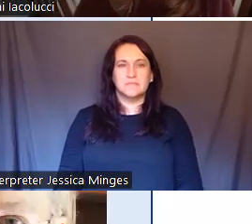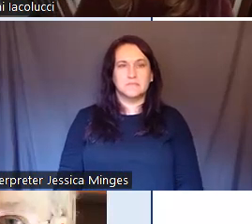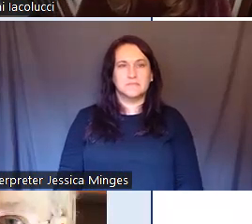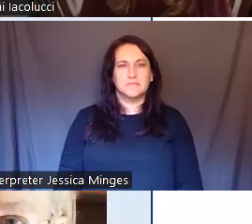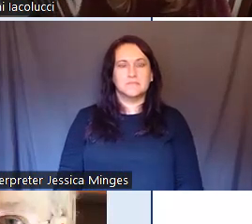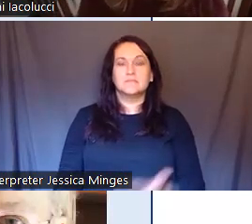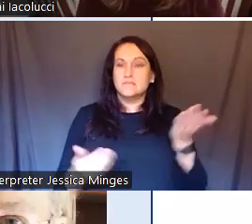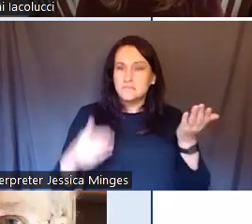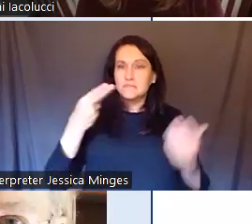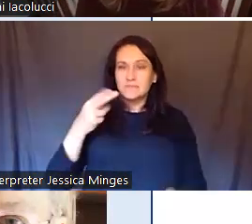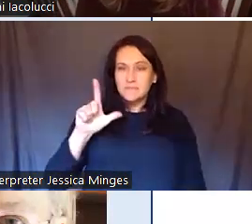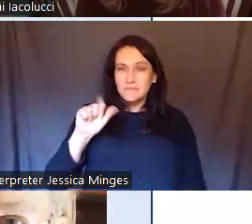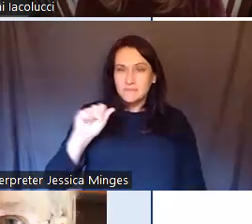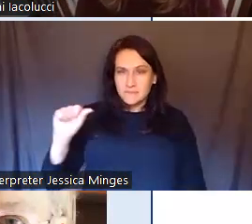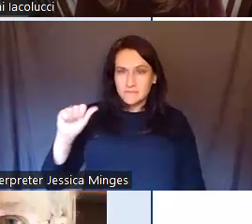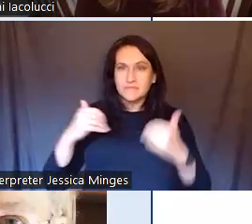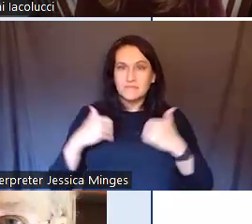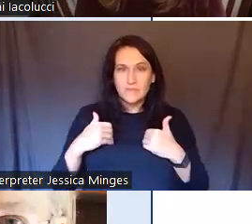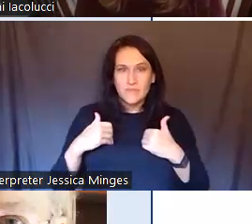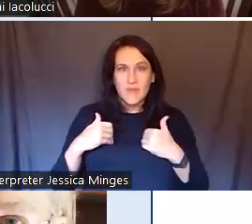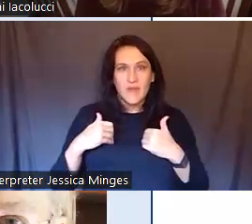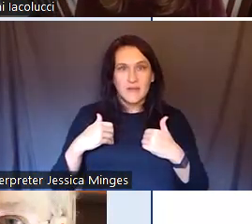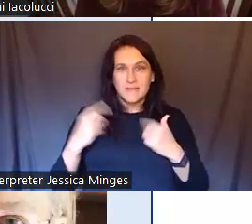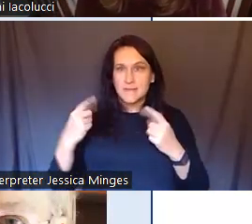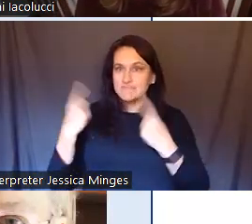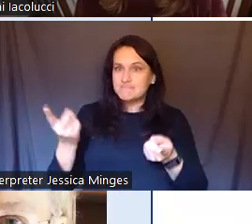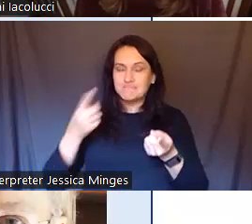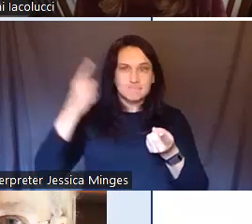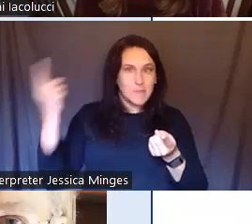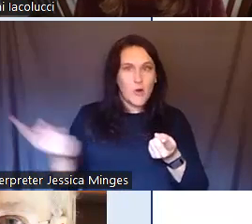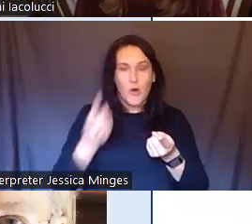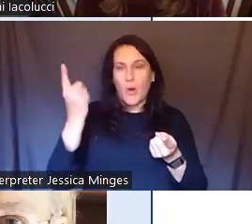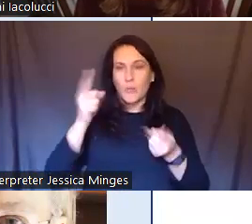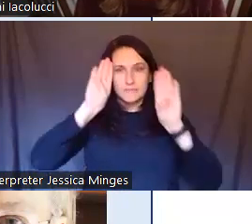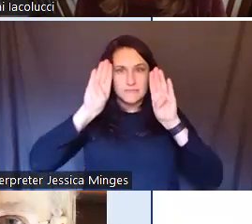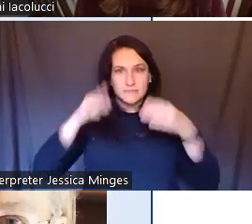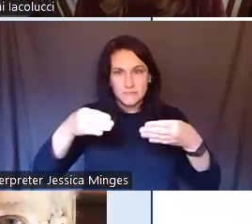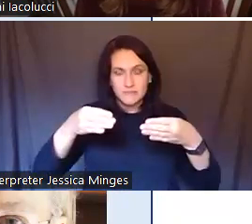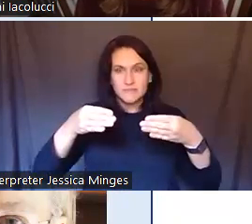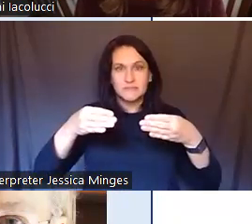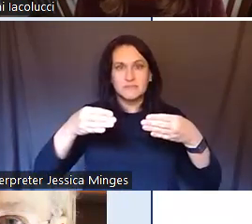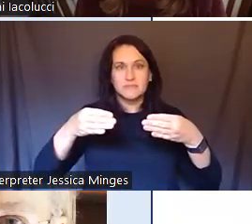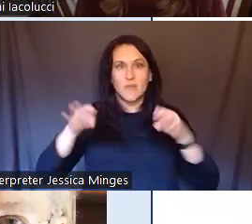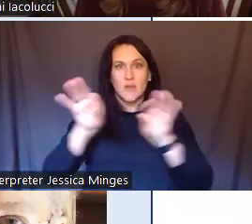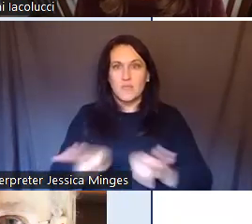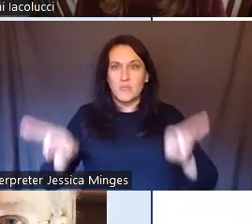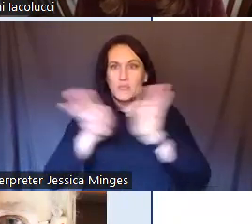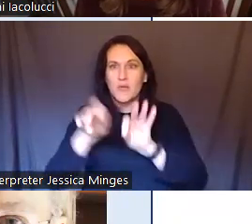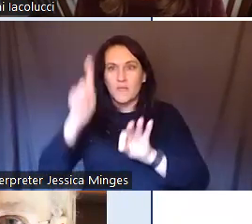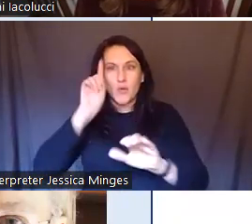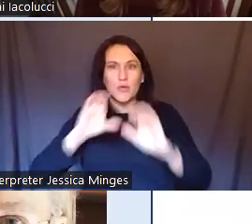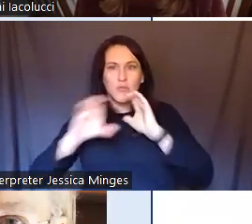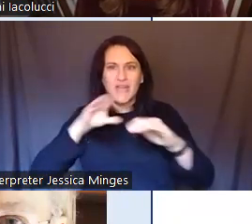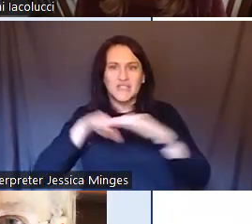So HLAA has always been focused on the importance of communication access